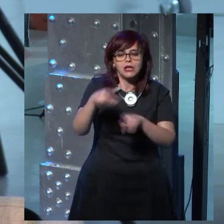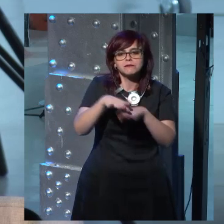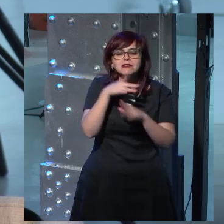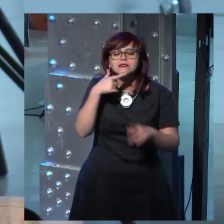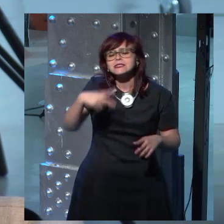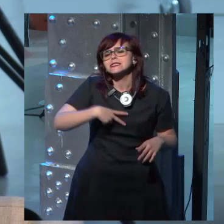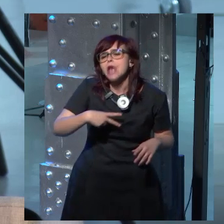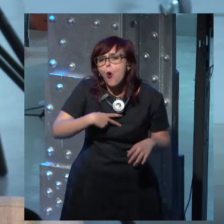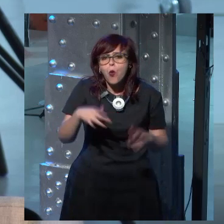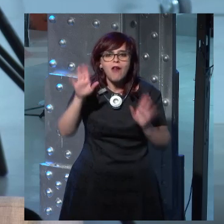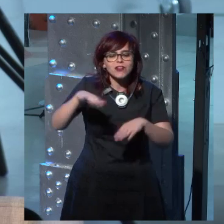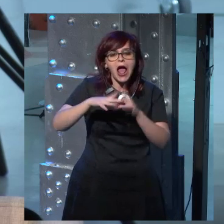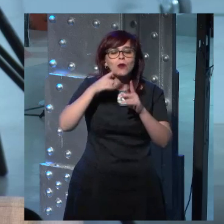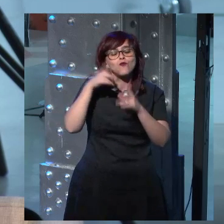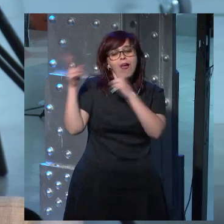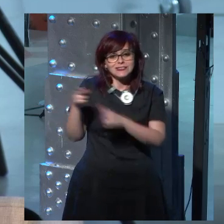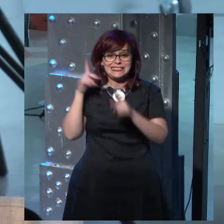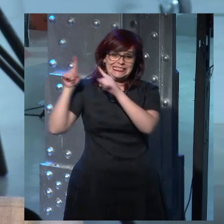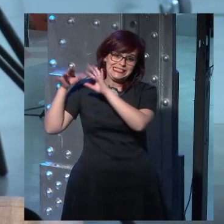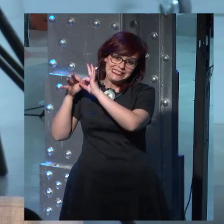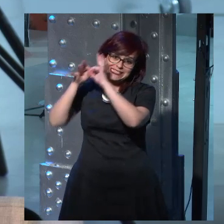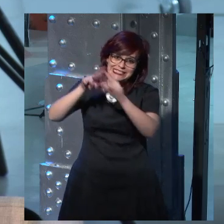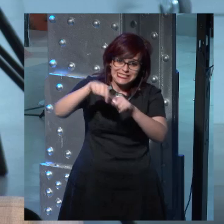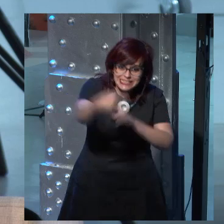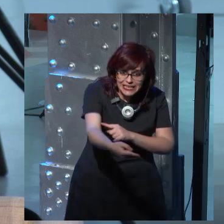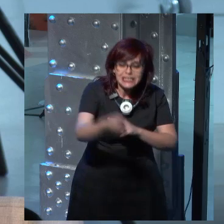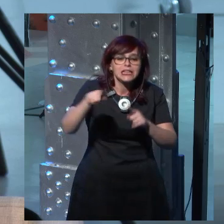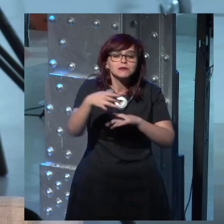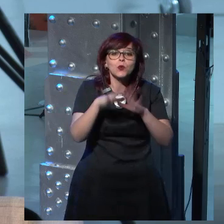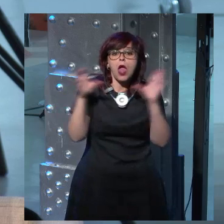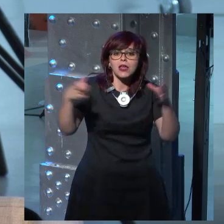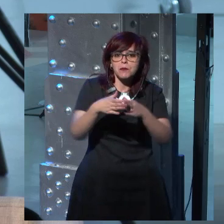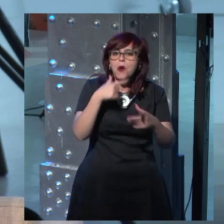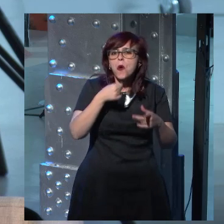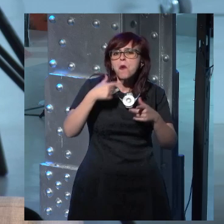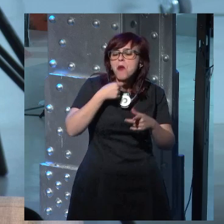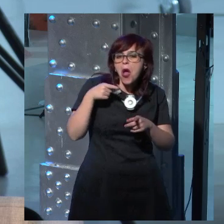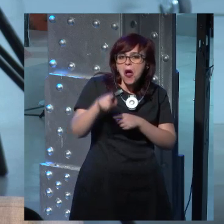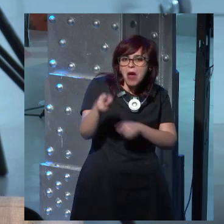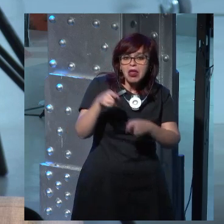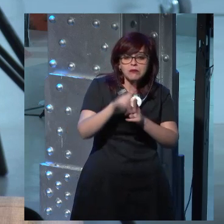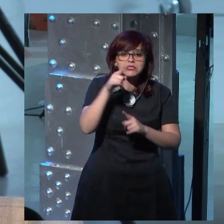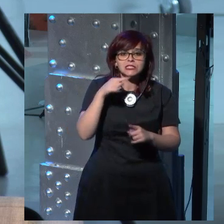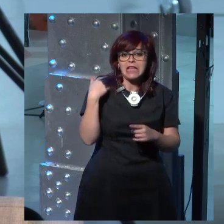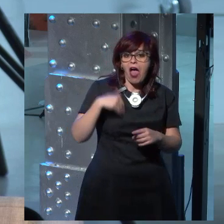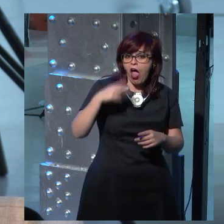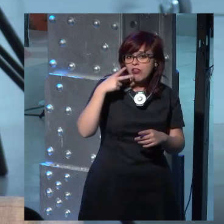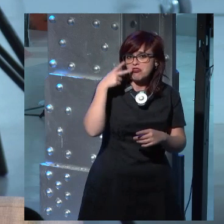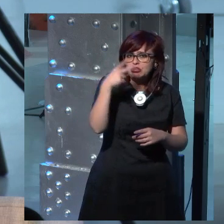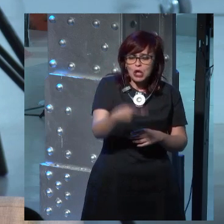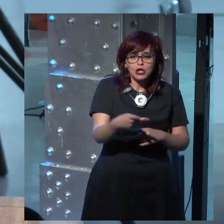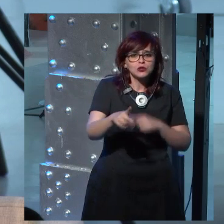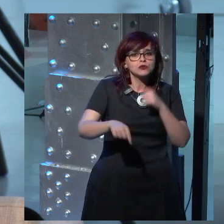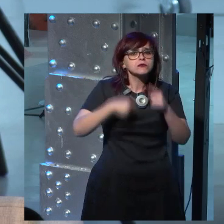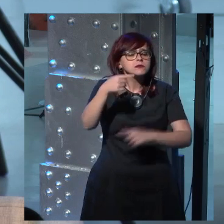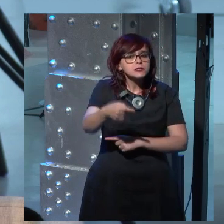scene I did. A crew member made a joke. And then the second year I was on, Vince backstage